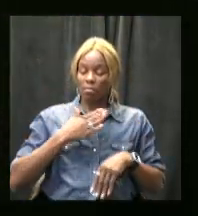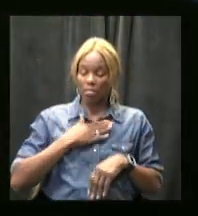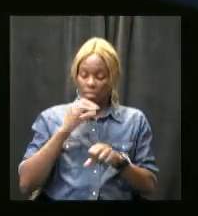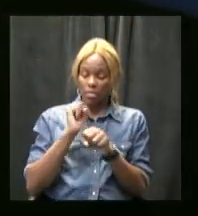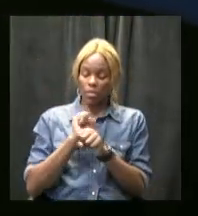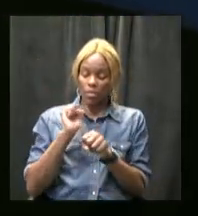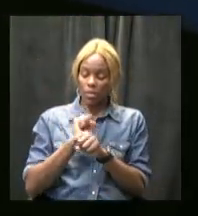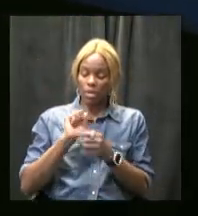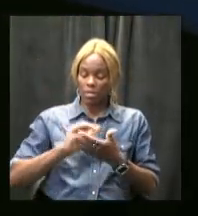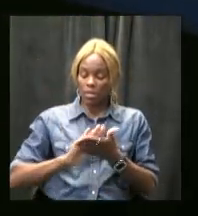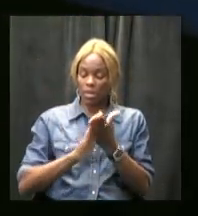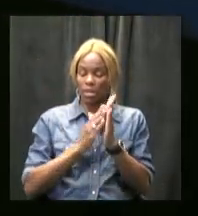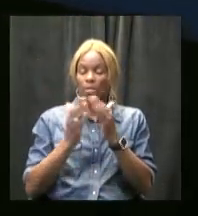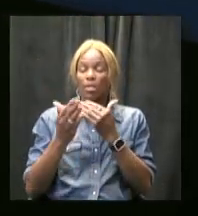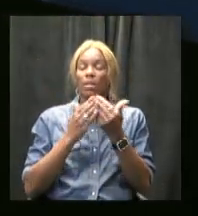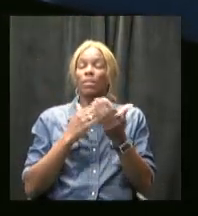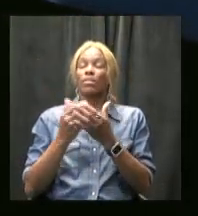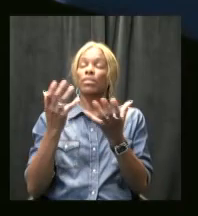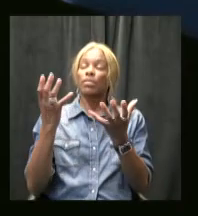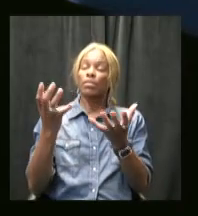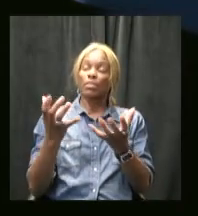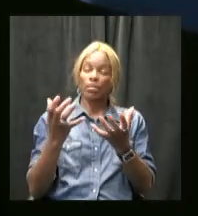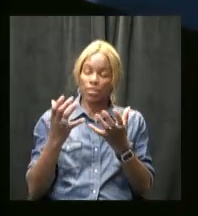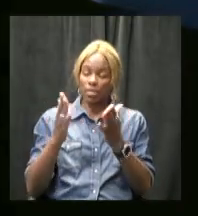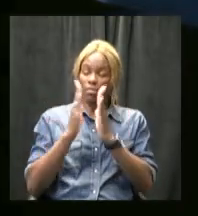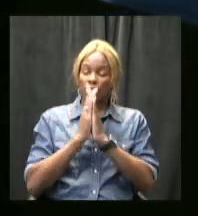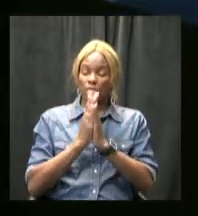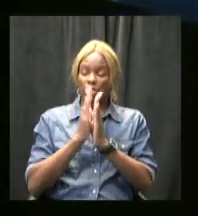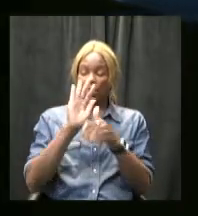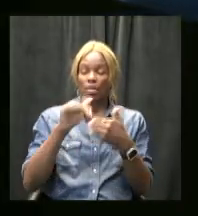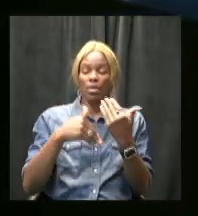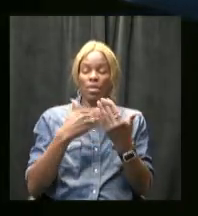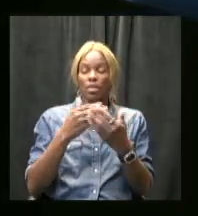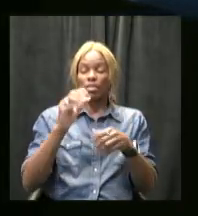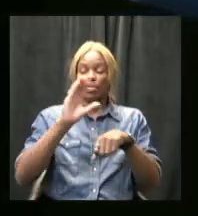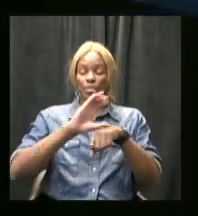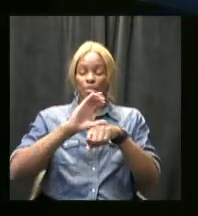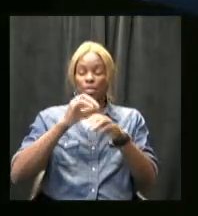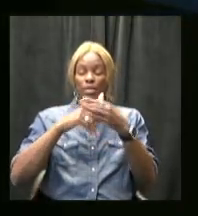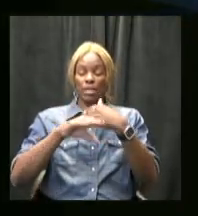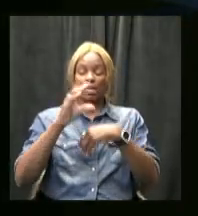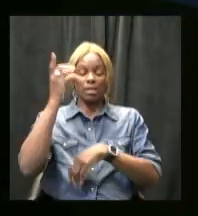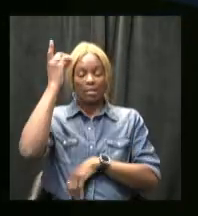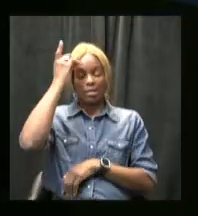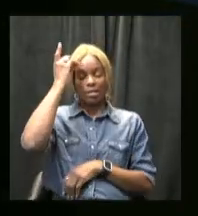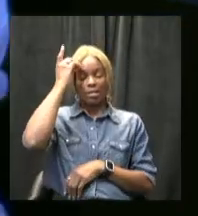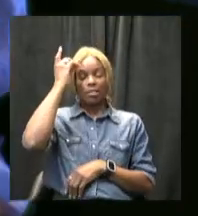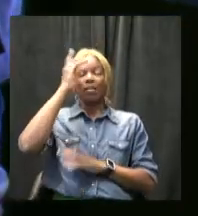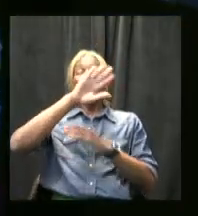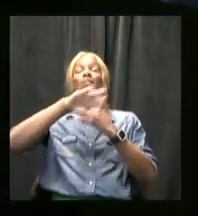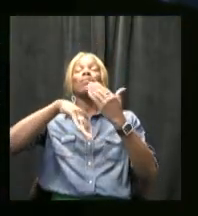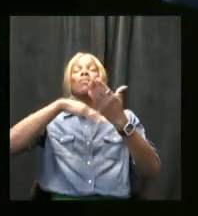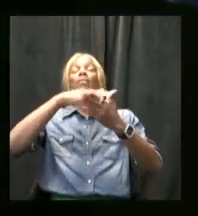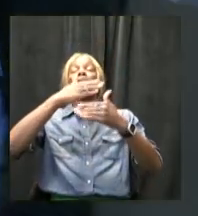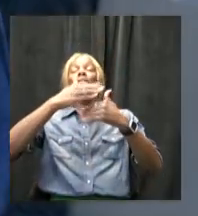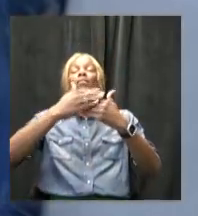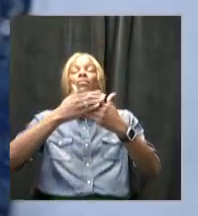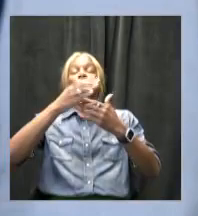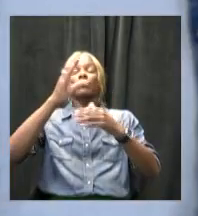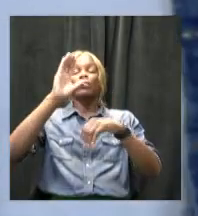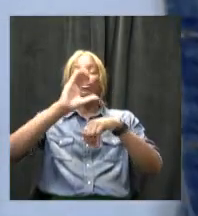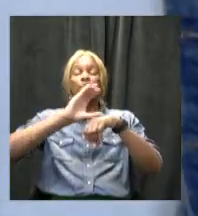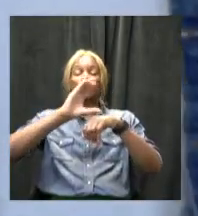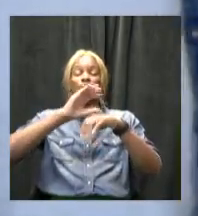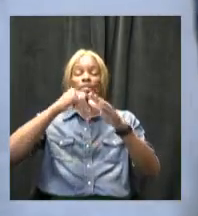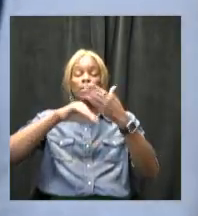be. We pray for every church in the city of Dallas. Come on, pray for every church in the city.